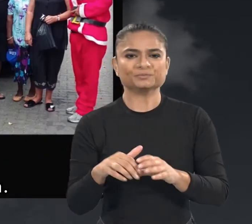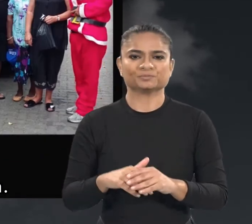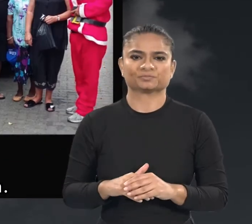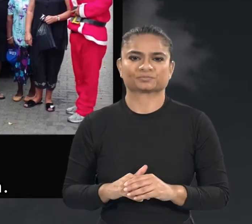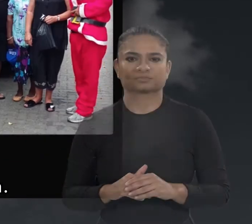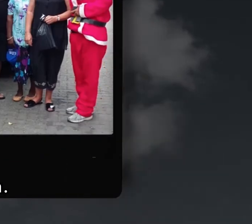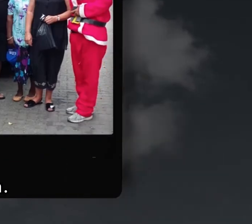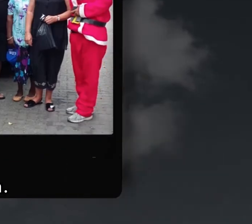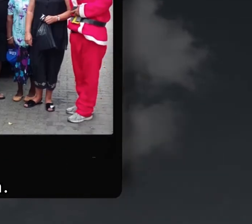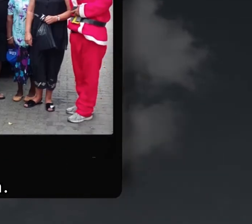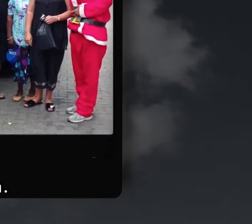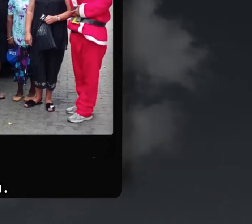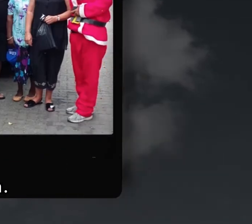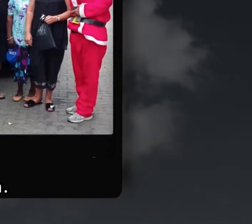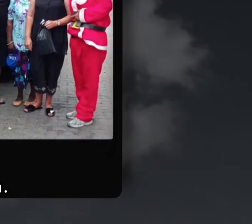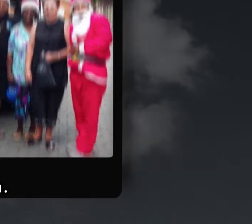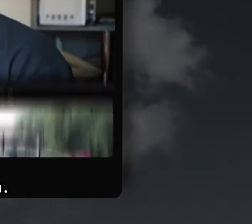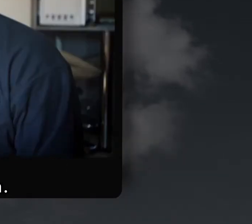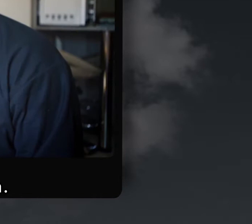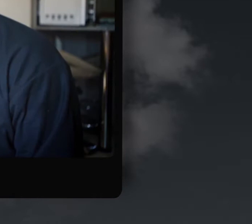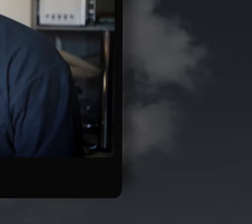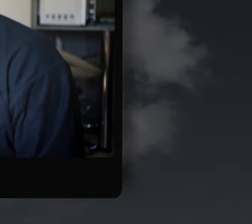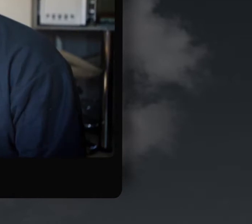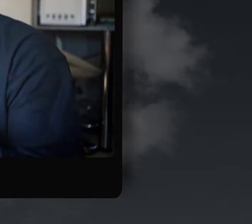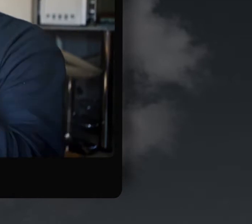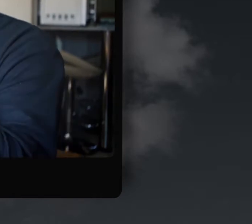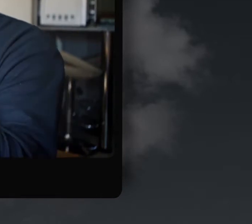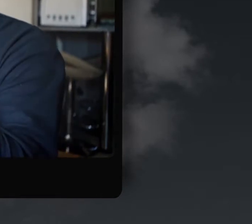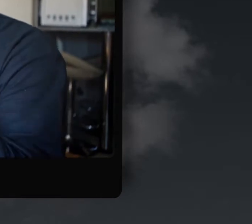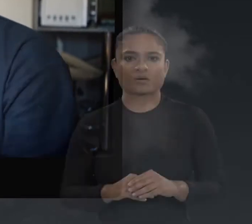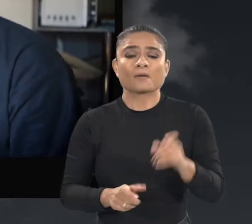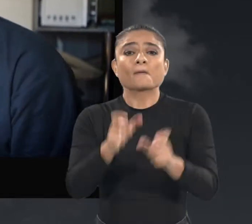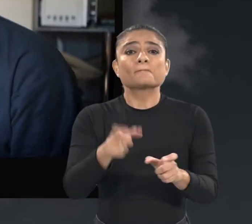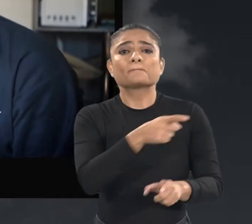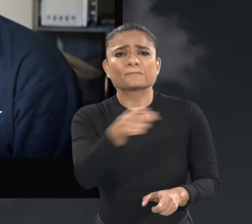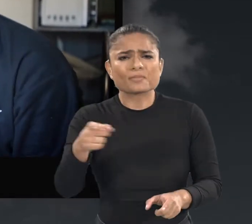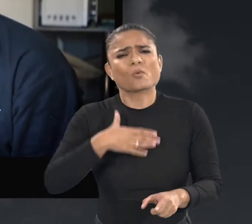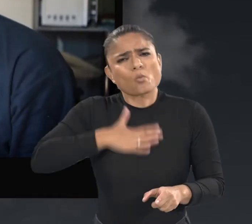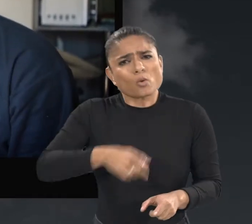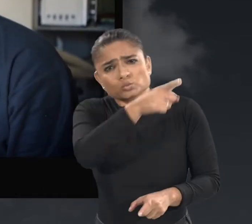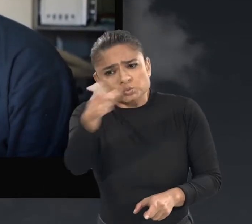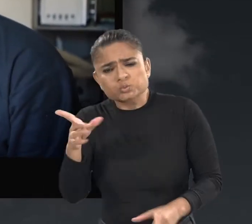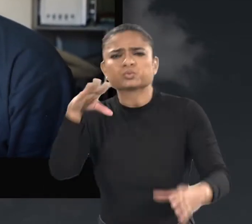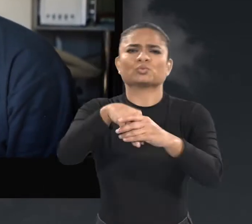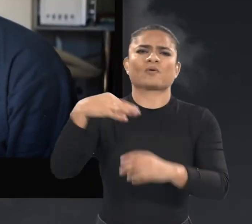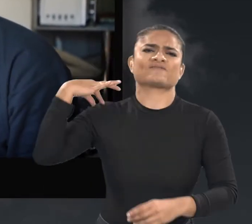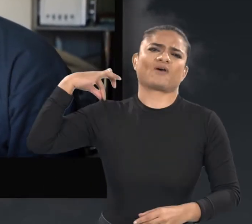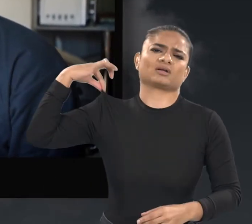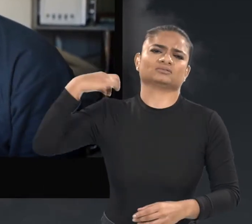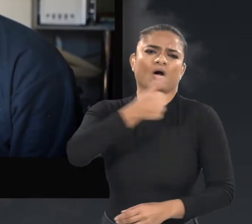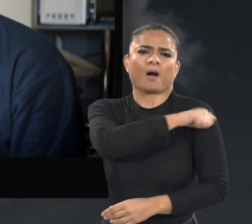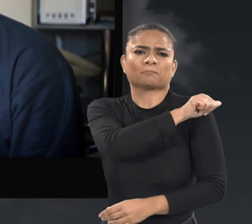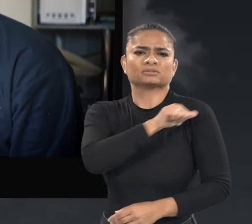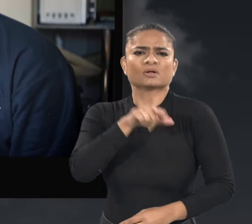ngikwazi umsupport in terms of a mental health condition yakhe. I'd want ukuthi kube nama-volunteers